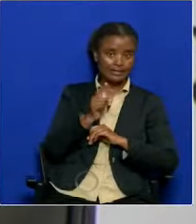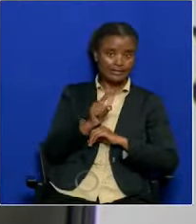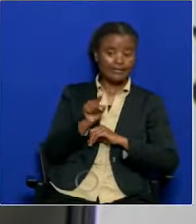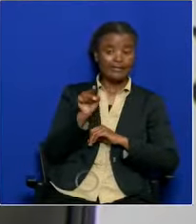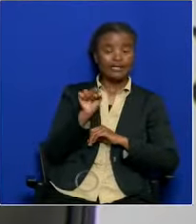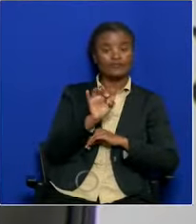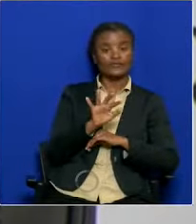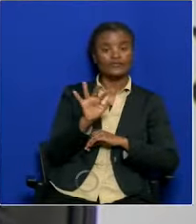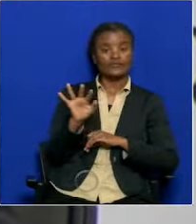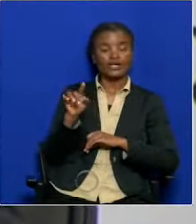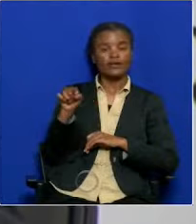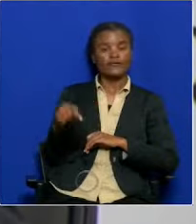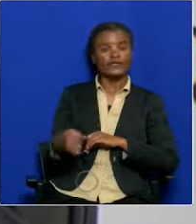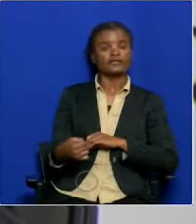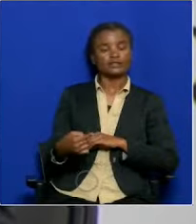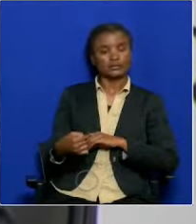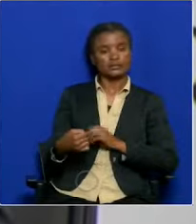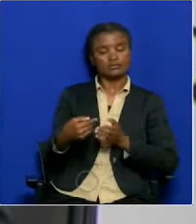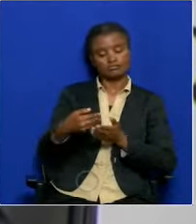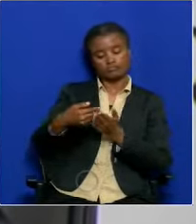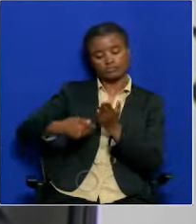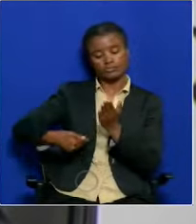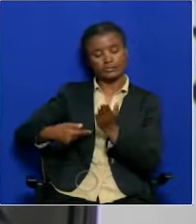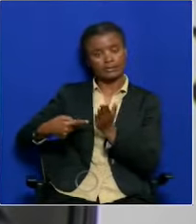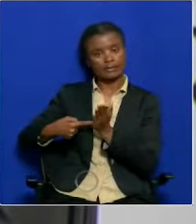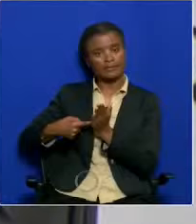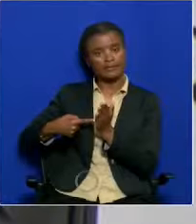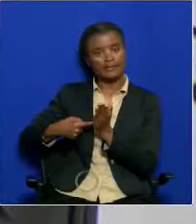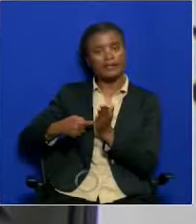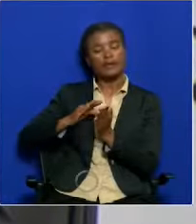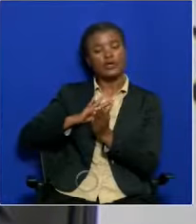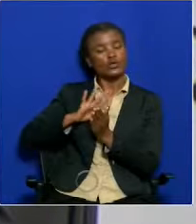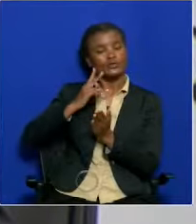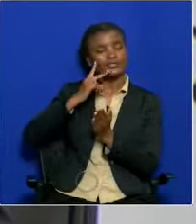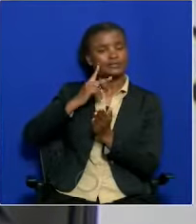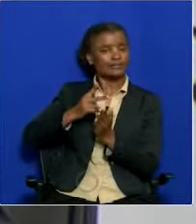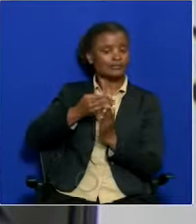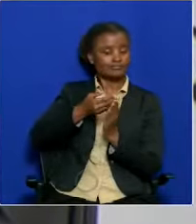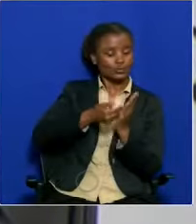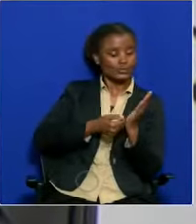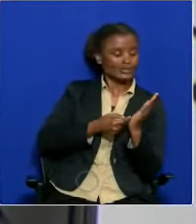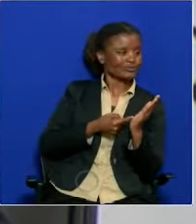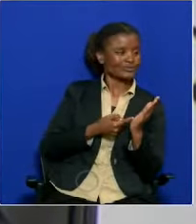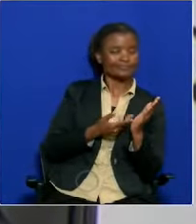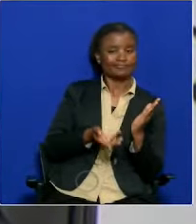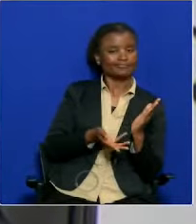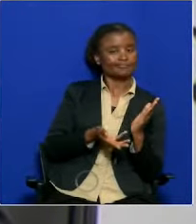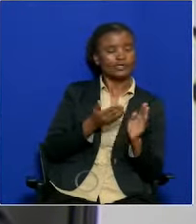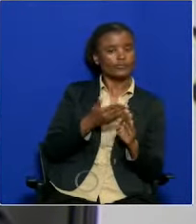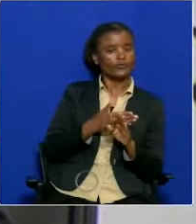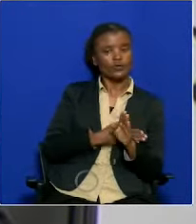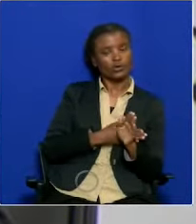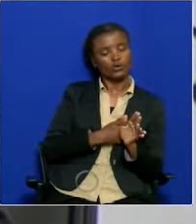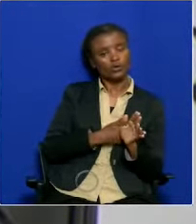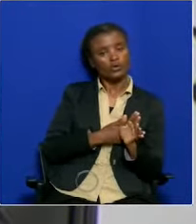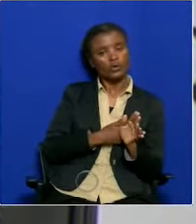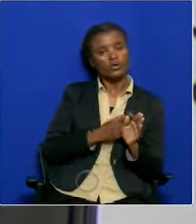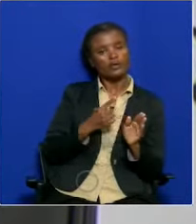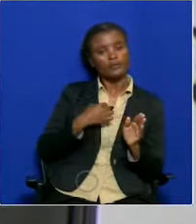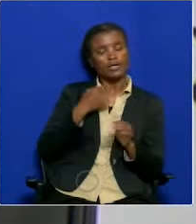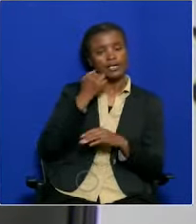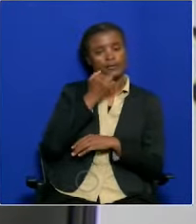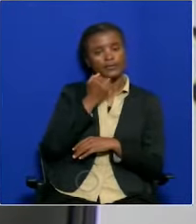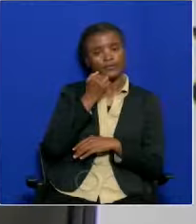55,000 quotation, but without me seeing the quotation. So I apologize for that,